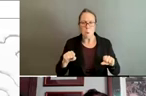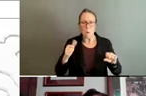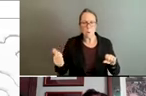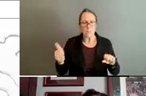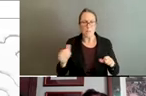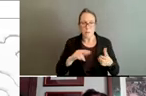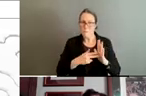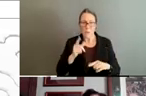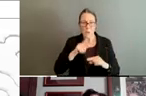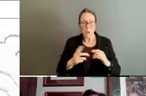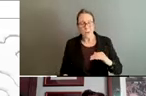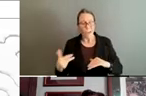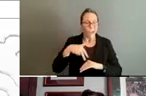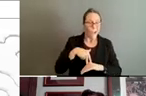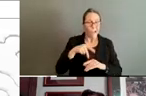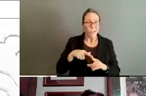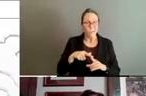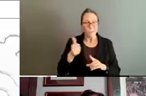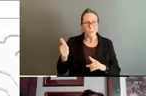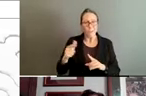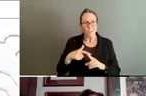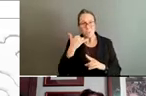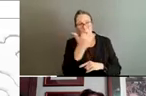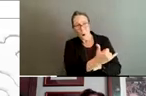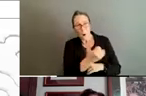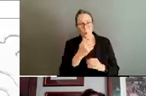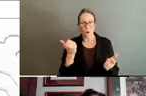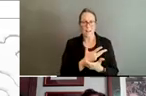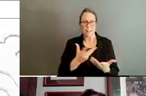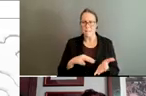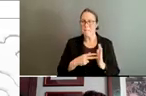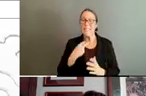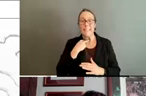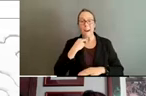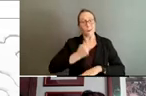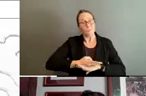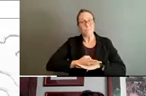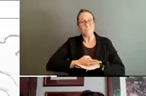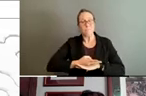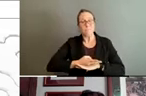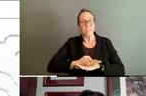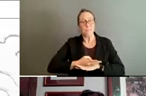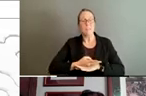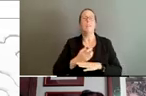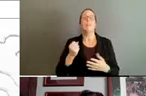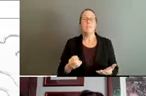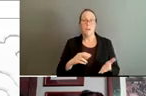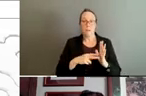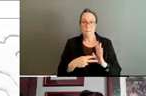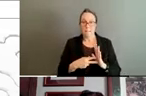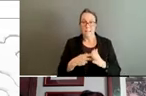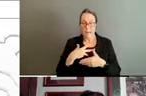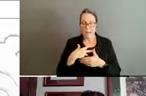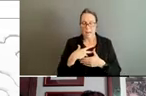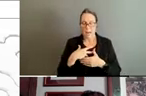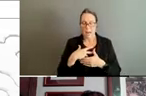up to be able to get a phone and to call anybody. And so what they installed outside of their front door was very